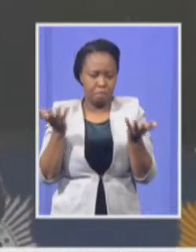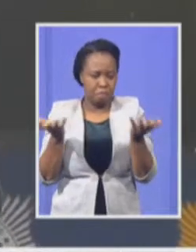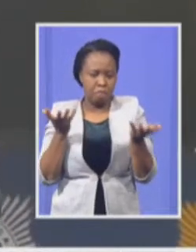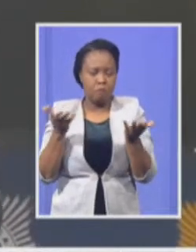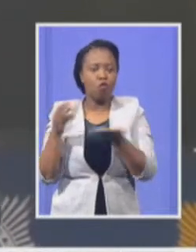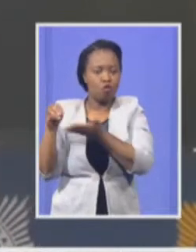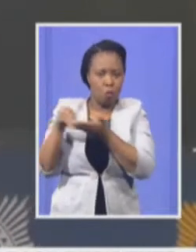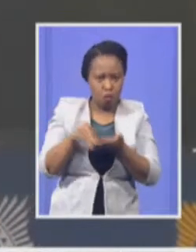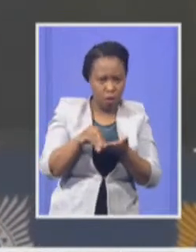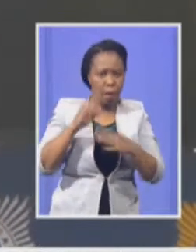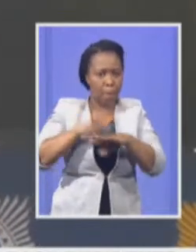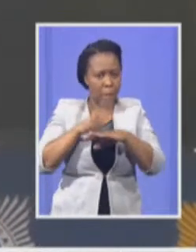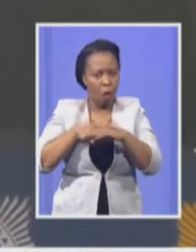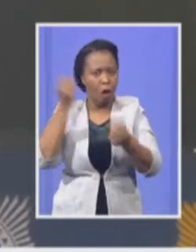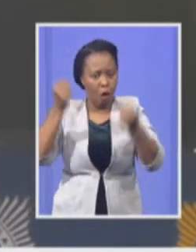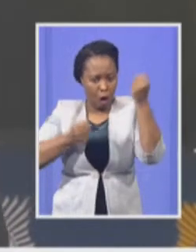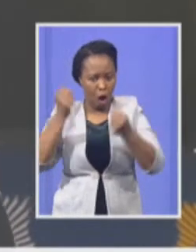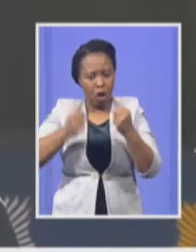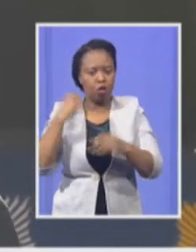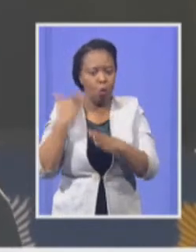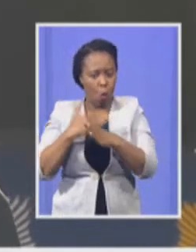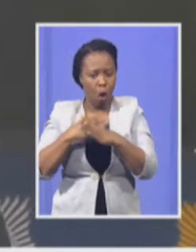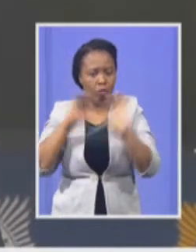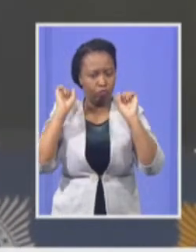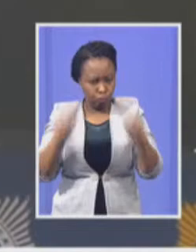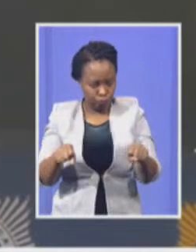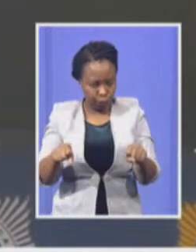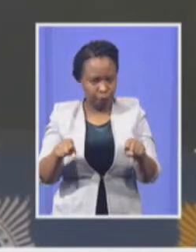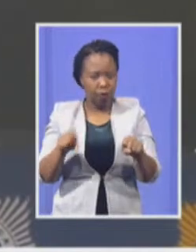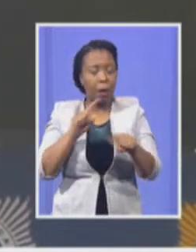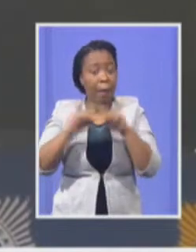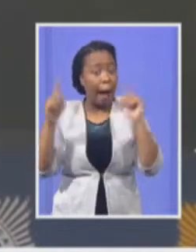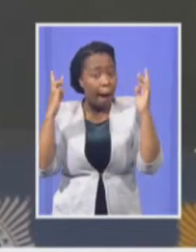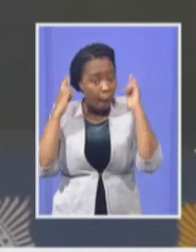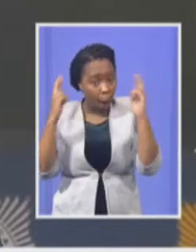silethe ukuthi isebenze. Engithembayo ukuthi mase